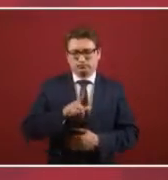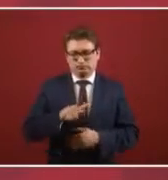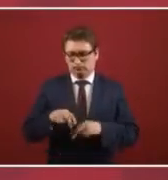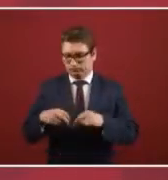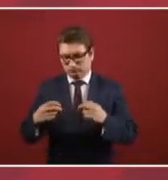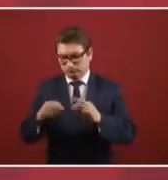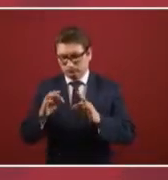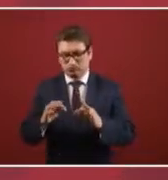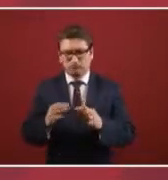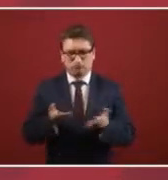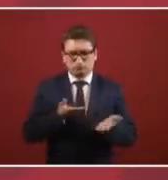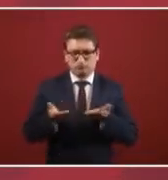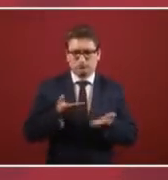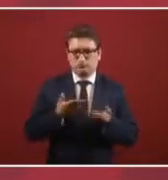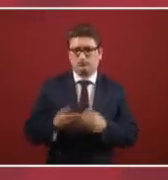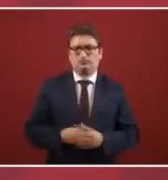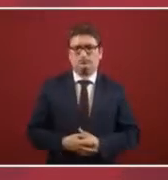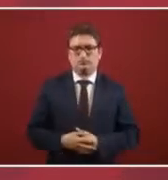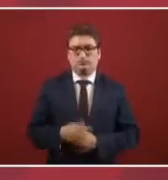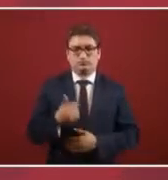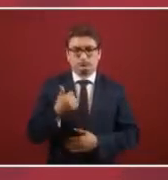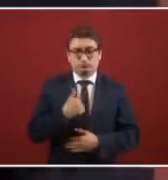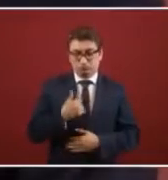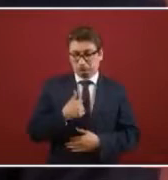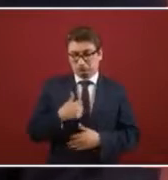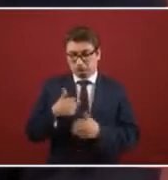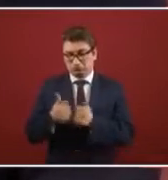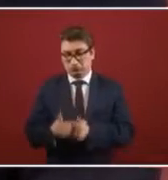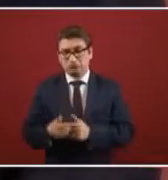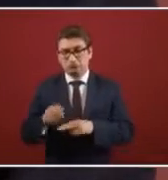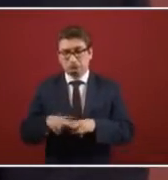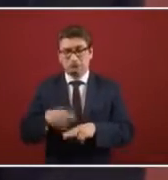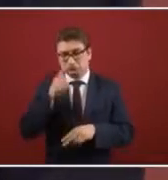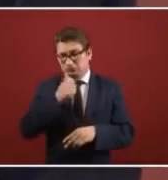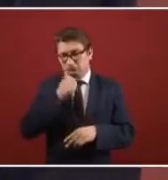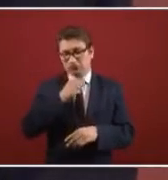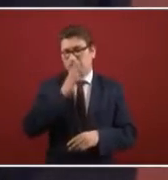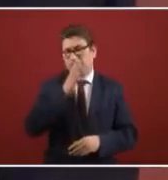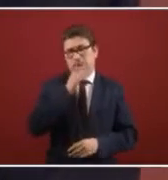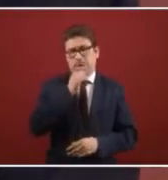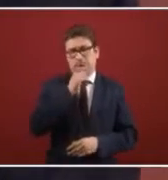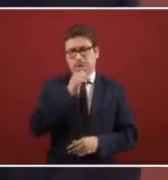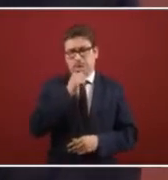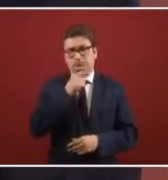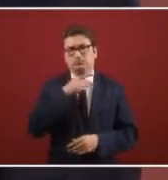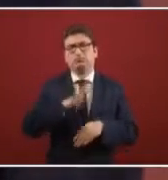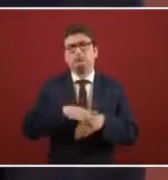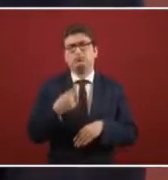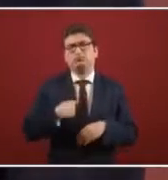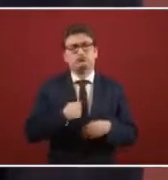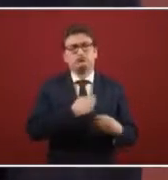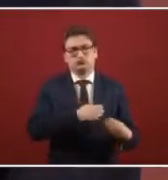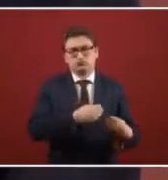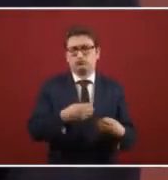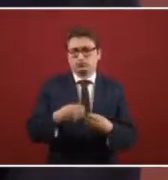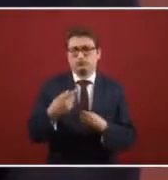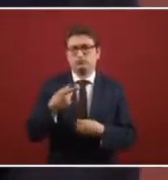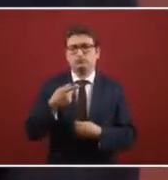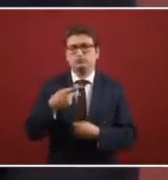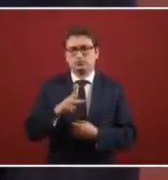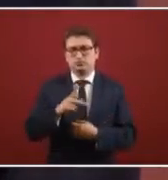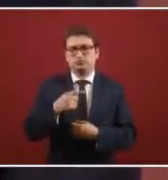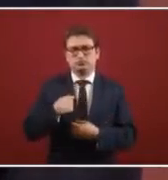then we'll install the No voy a table. poder estar yo I will not be permanentemente, able to be there permanently tengo otras because I ocupaciones, have pero other sí voy a